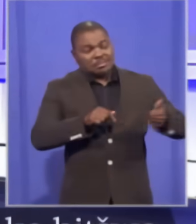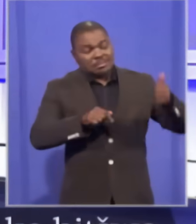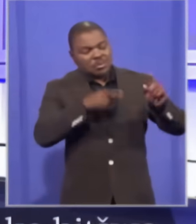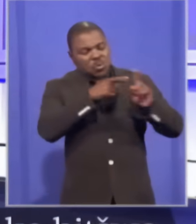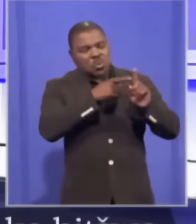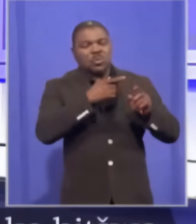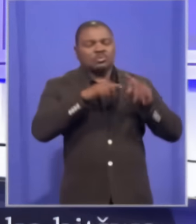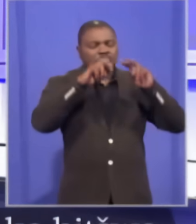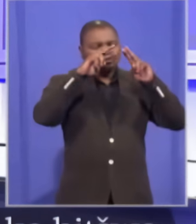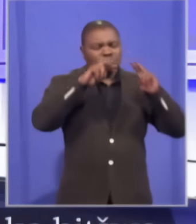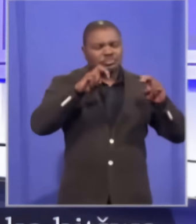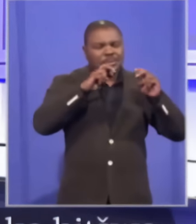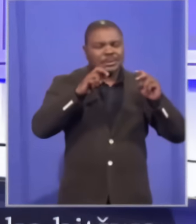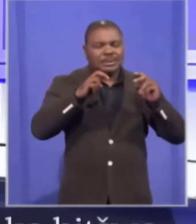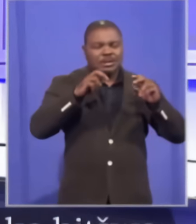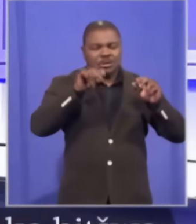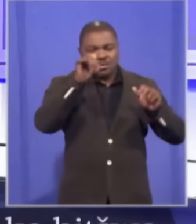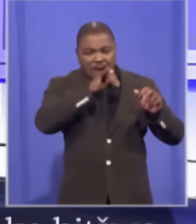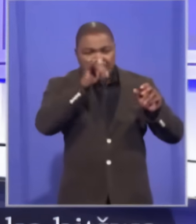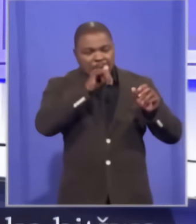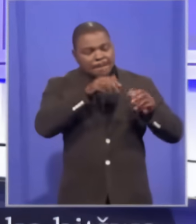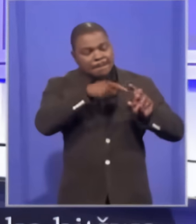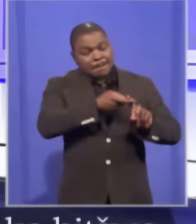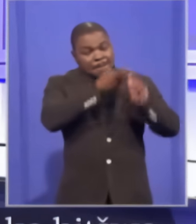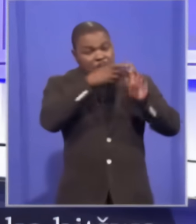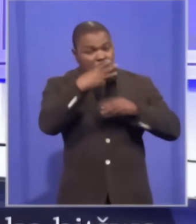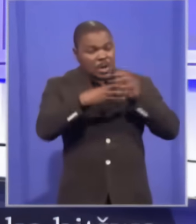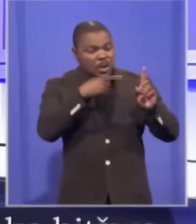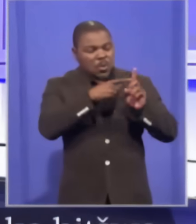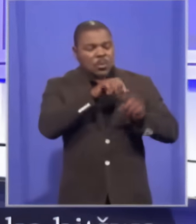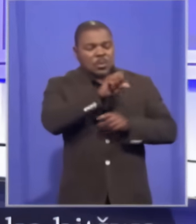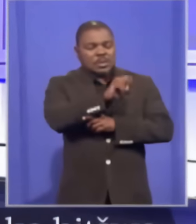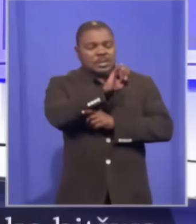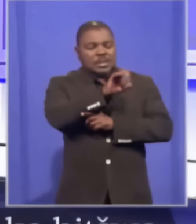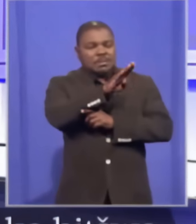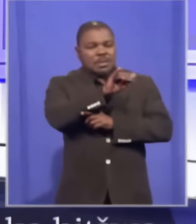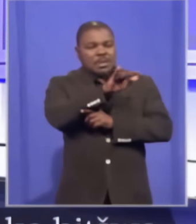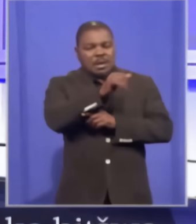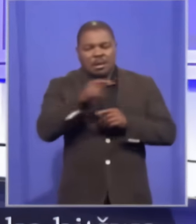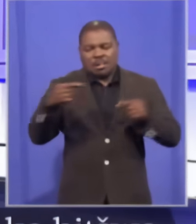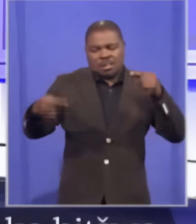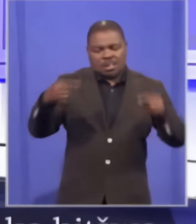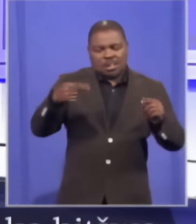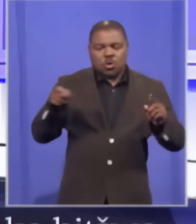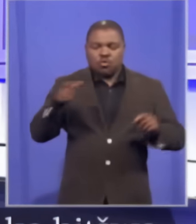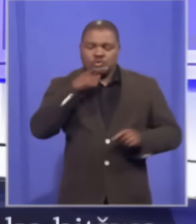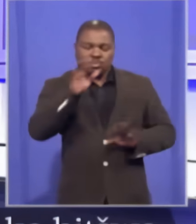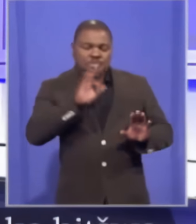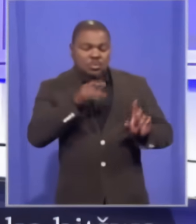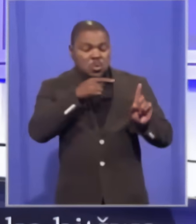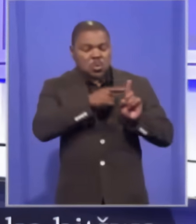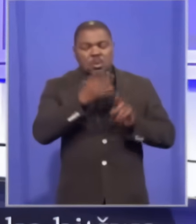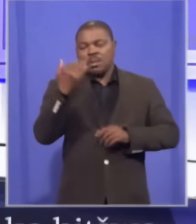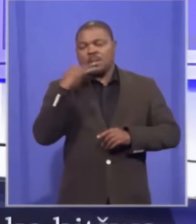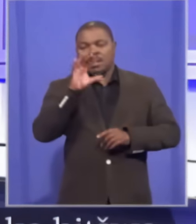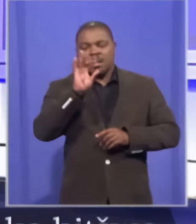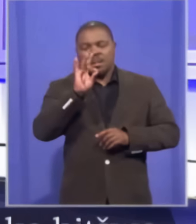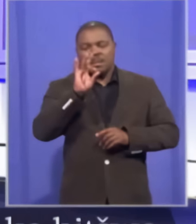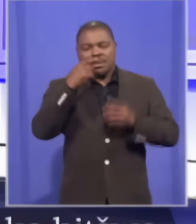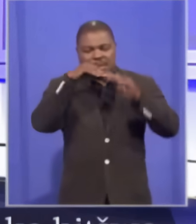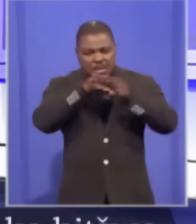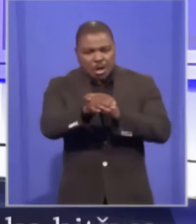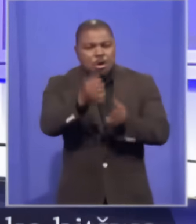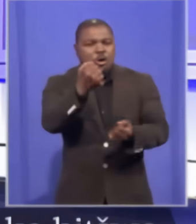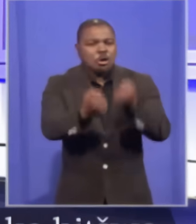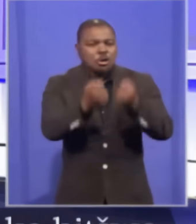fegilwego ya dinyakišišo tša bosenyi Lieutenant General Shadrack Sibiya. Ka labobedi, Sibiya o lebile kgorotsheko kgolo ya Pretoria